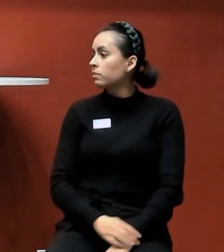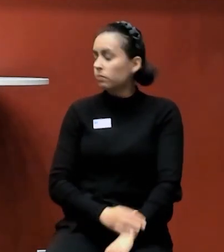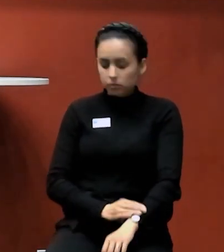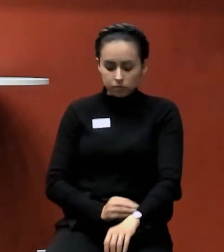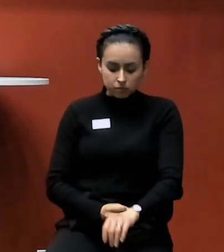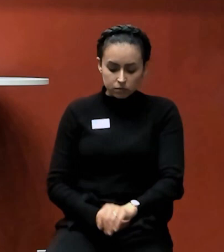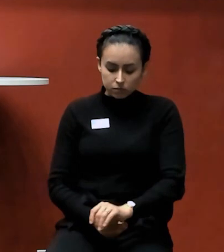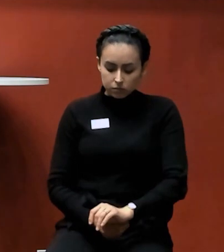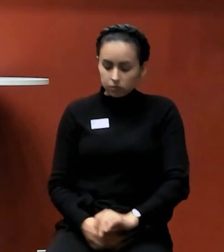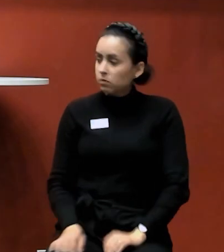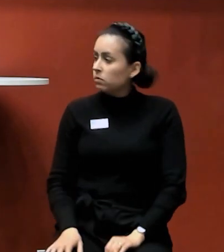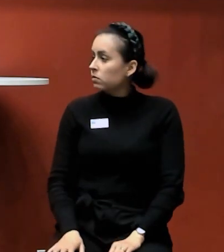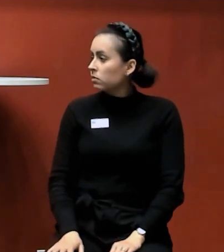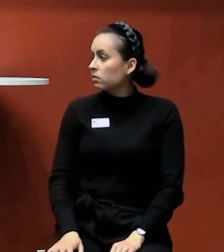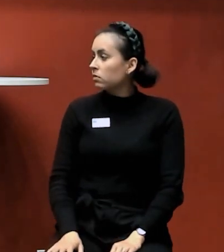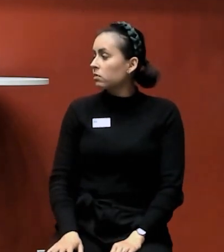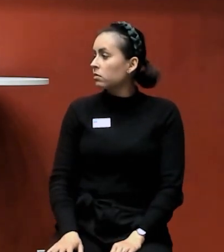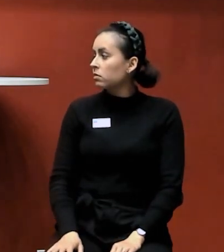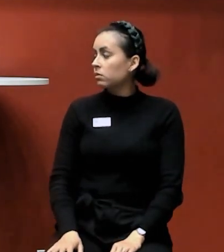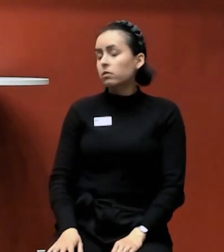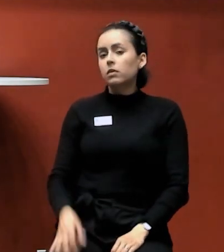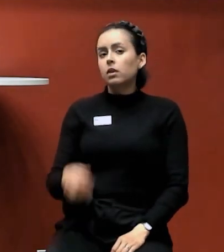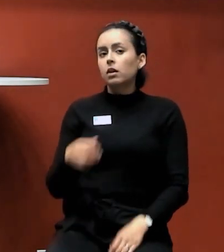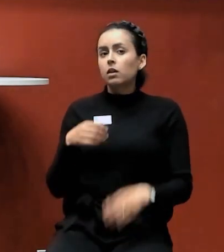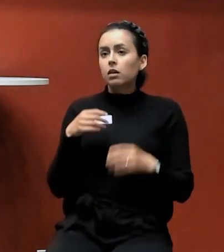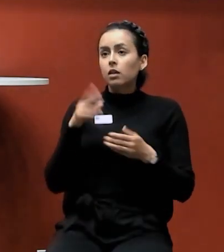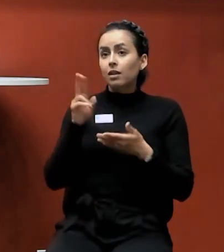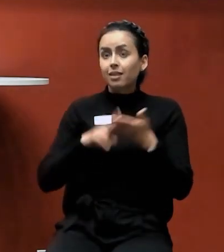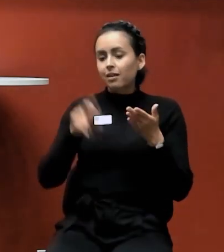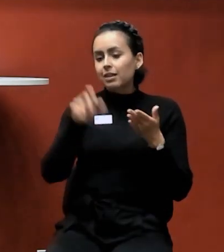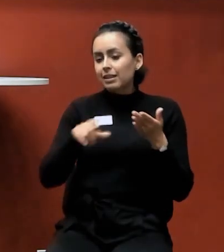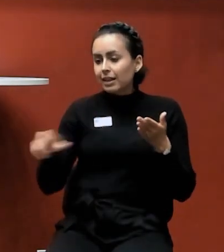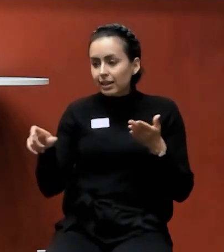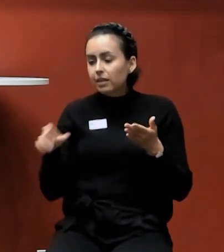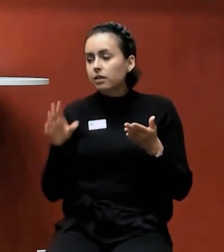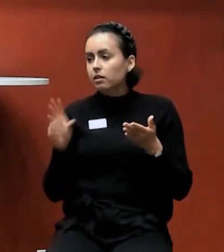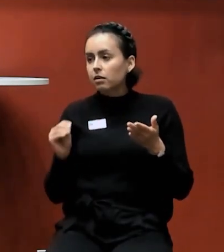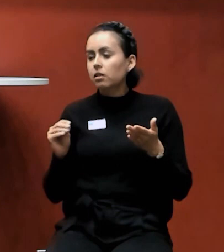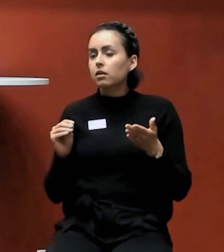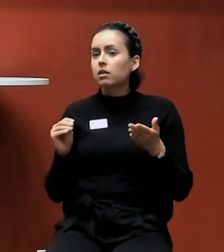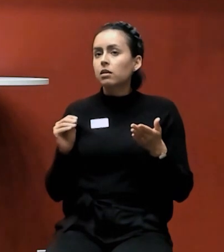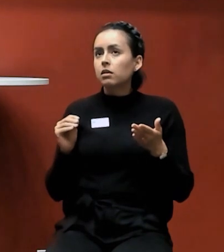also knowing that not only being artist, but everything you're doing comes with a certain